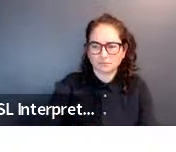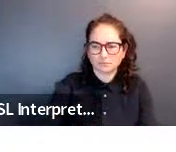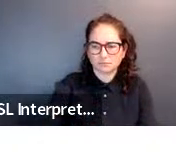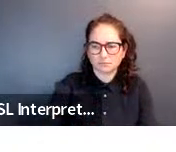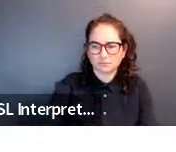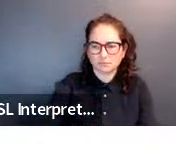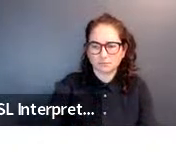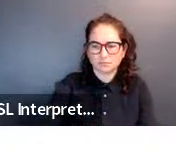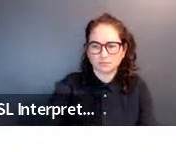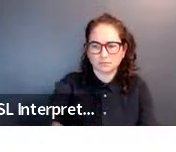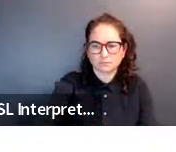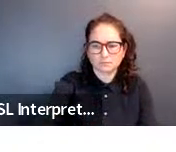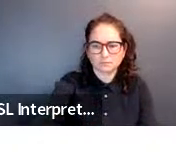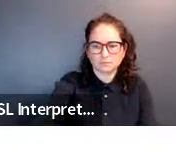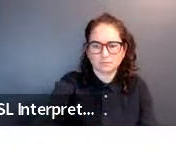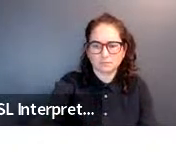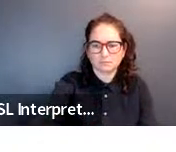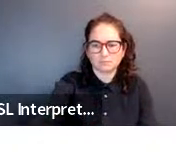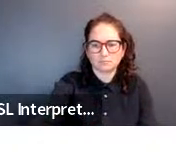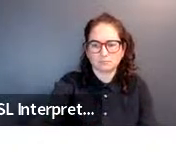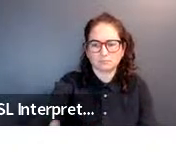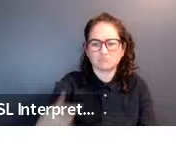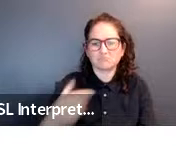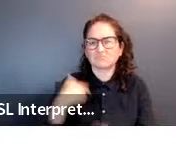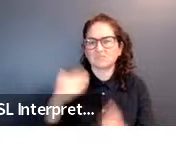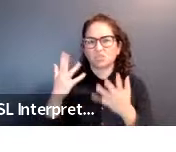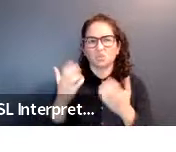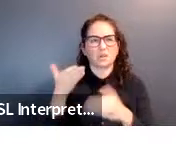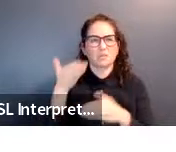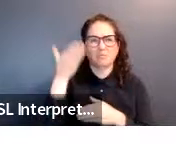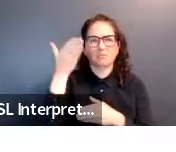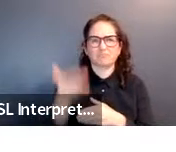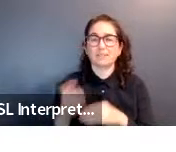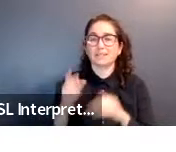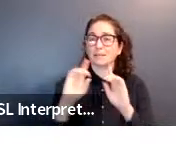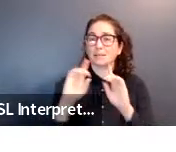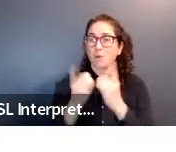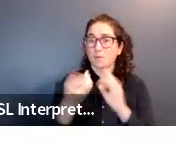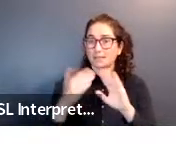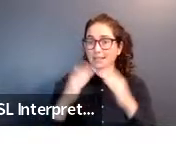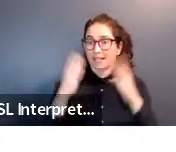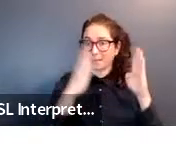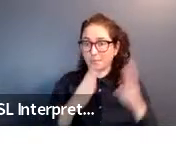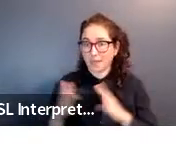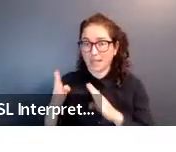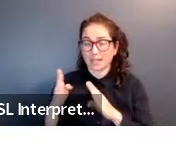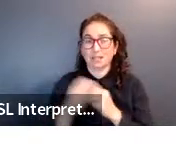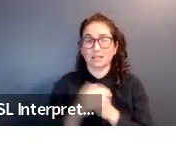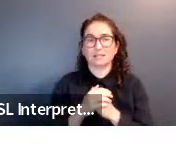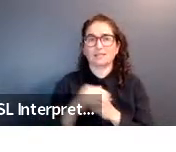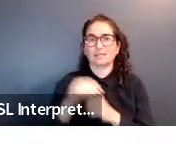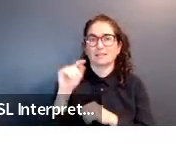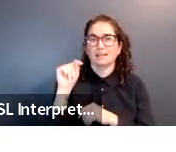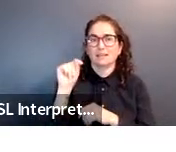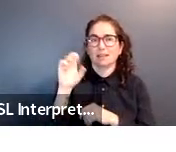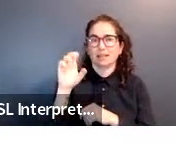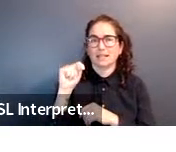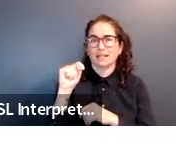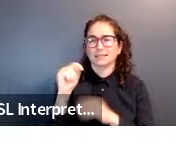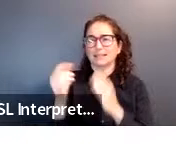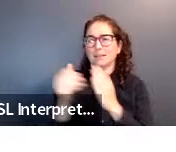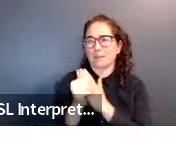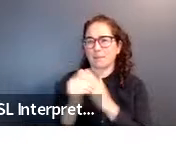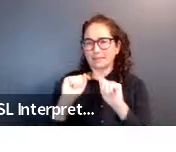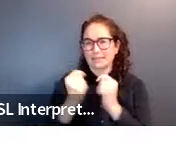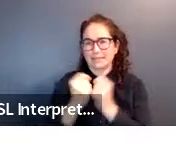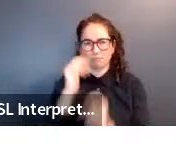I just wanted to put up a list of the Department of City Planning City of Yes text amendment teams. As you